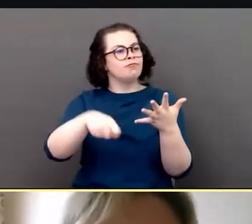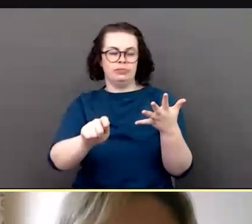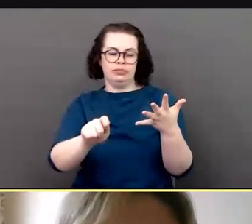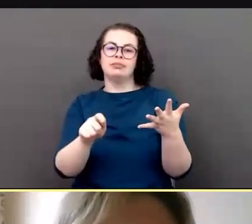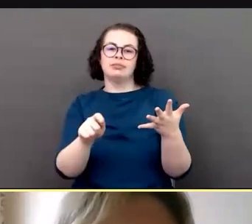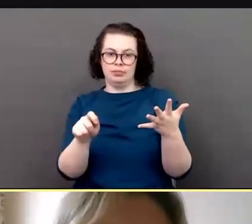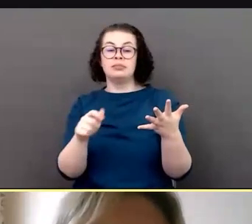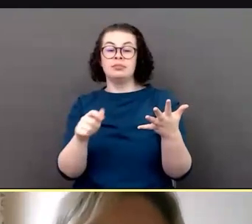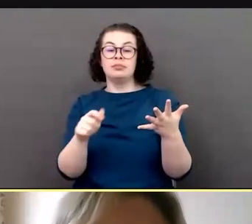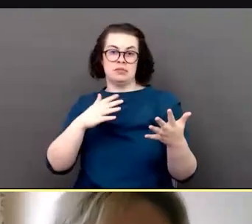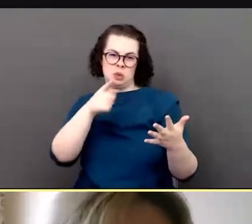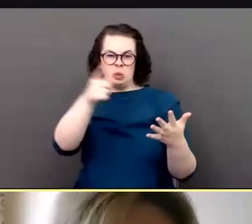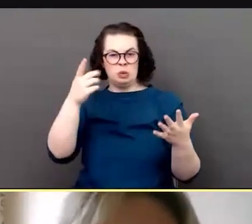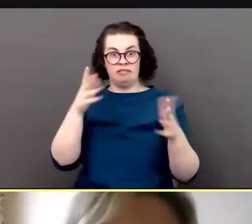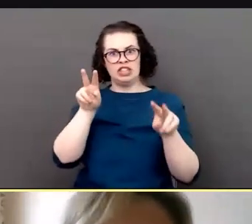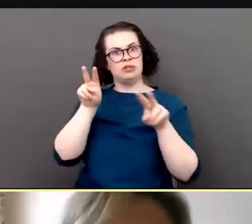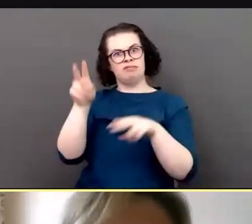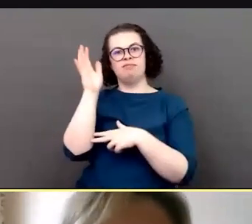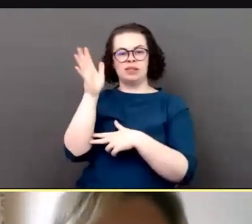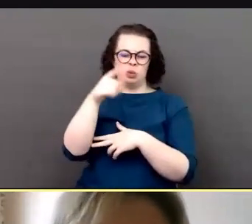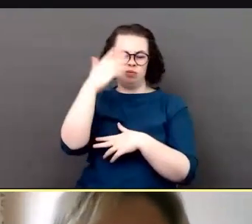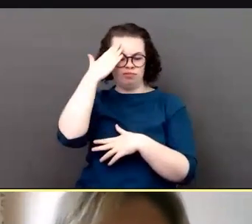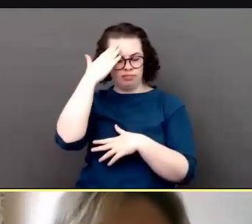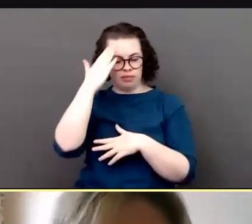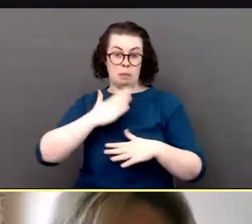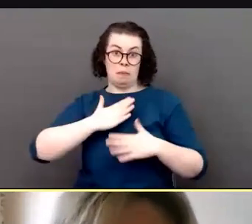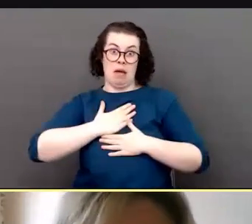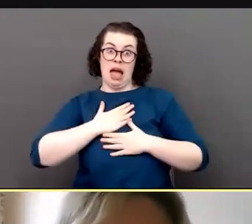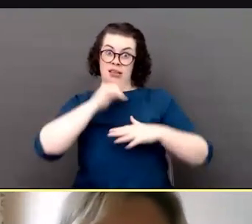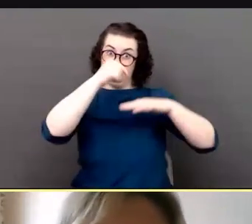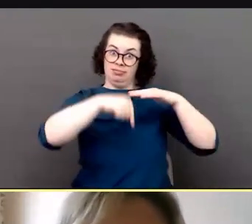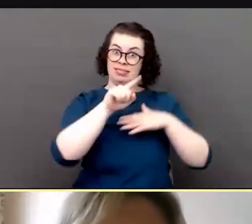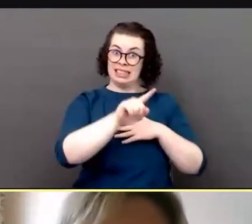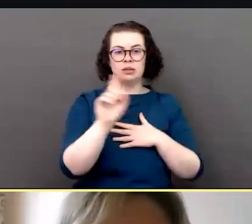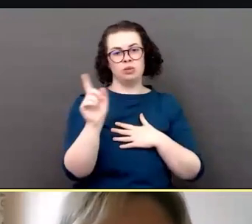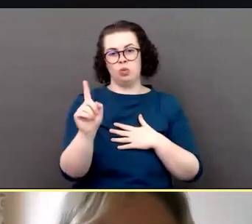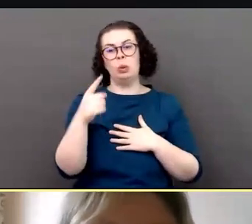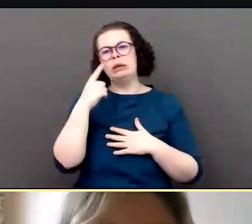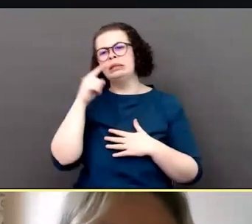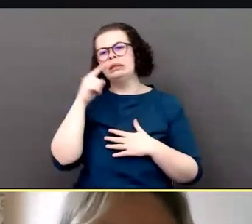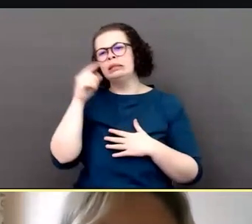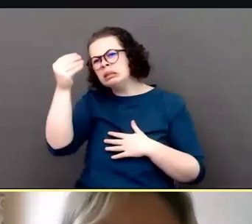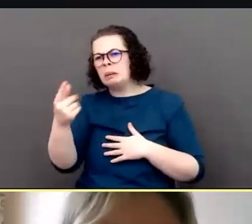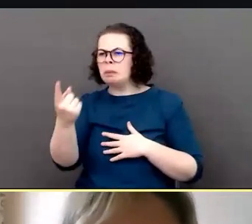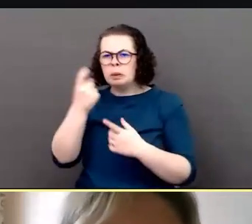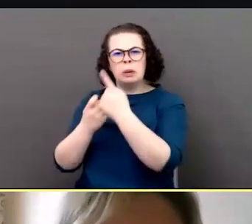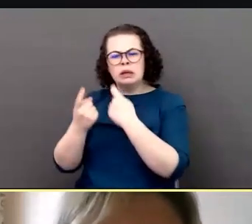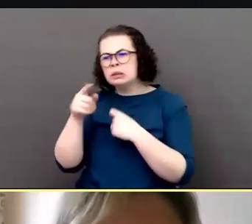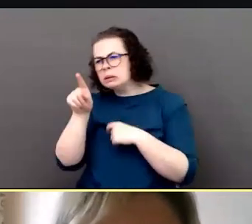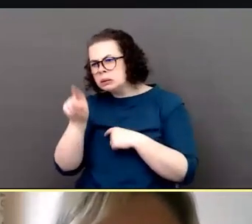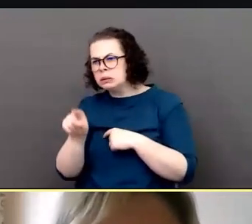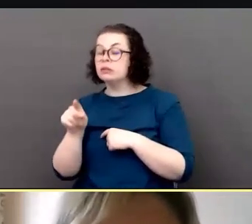to you, and I've seen that in the questions, there were a couple of questions about it, is that it doesn't